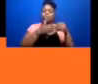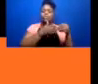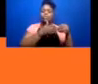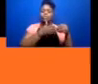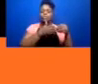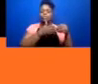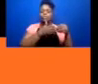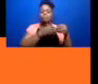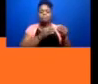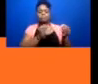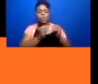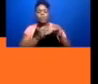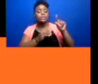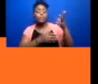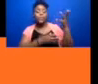communities.